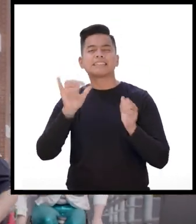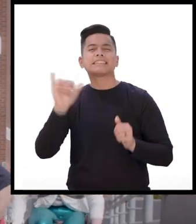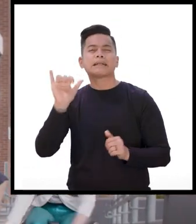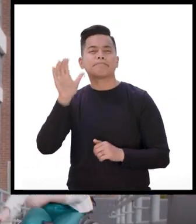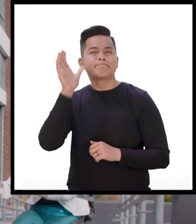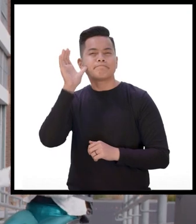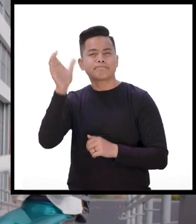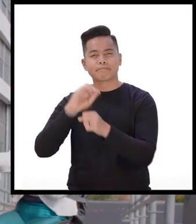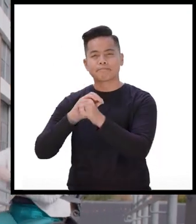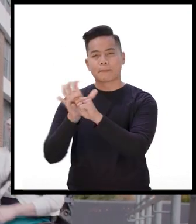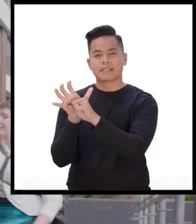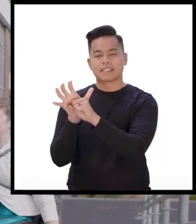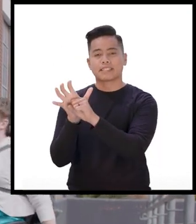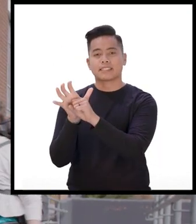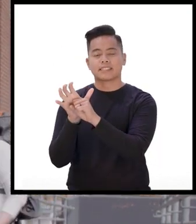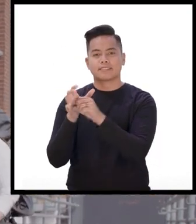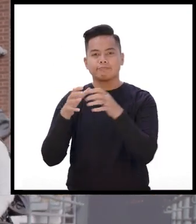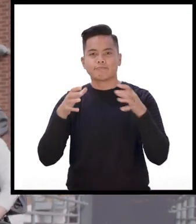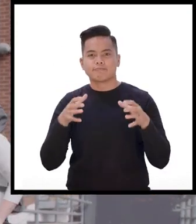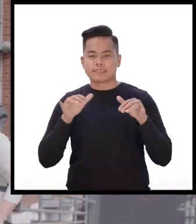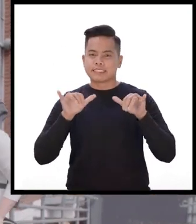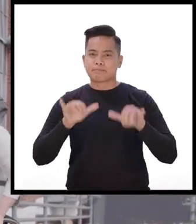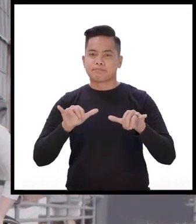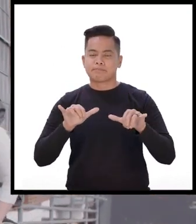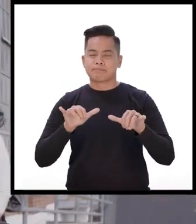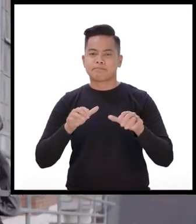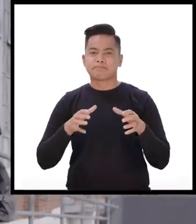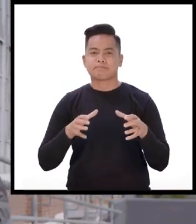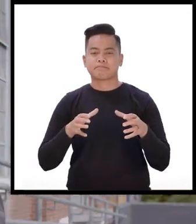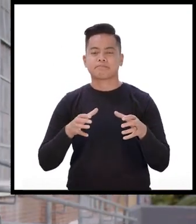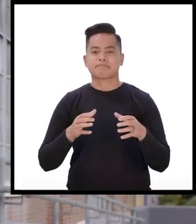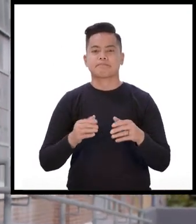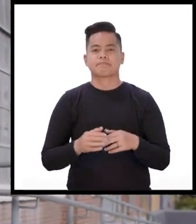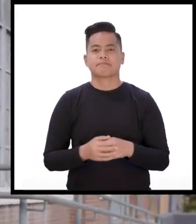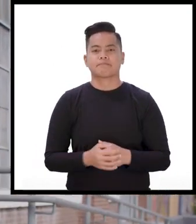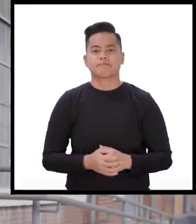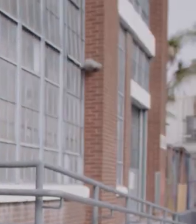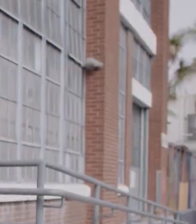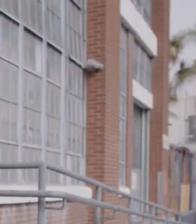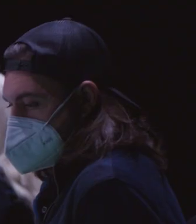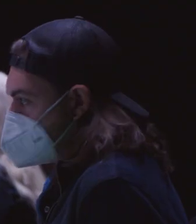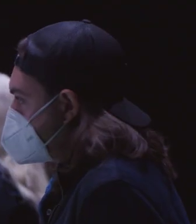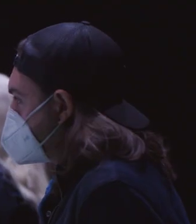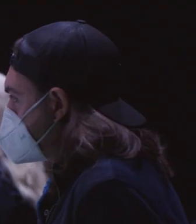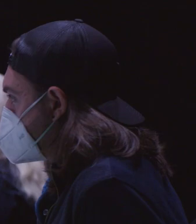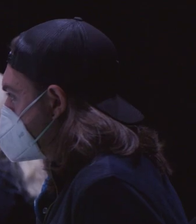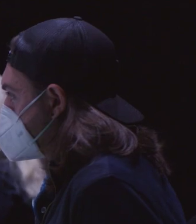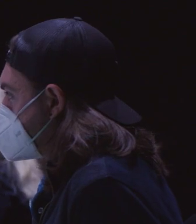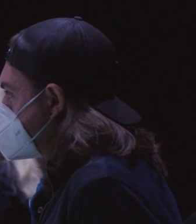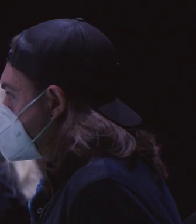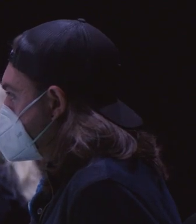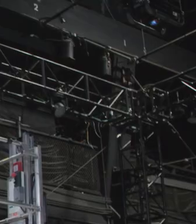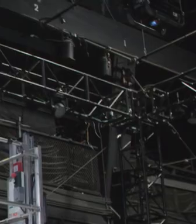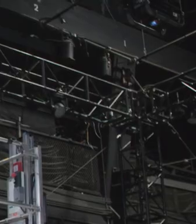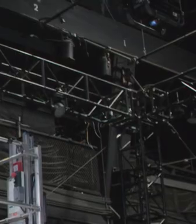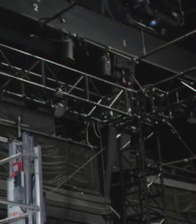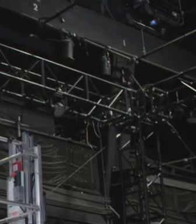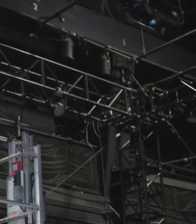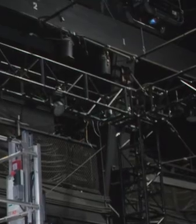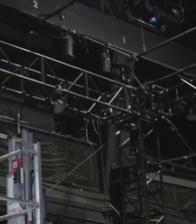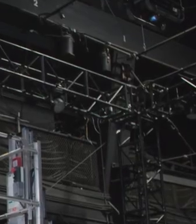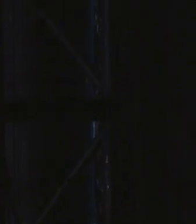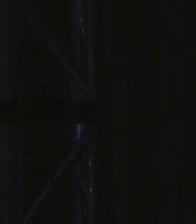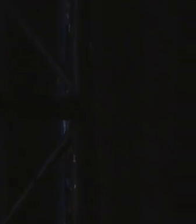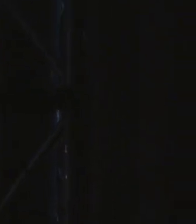bubble residences, a pandemic concept. The group enters. In the theater, technicians prep cable rigging.